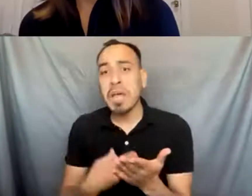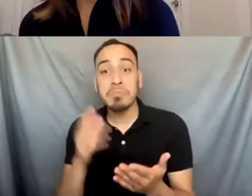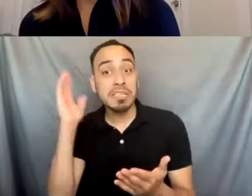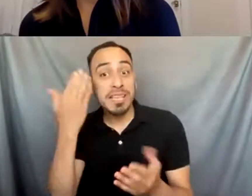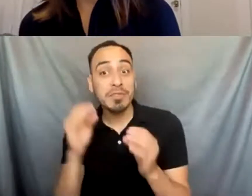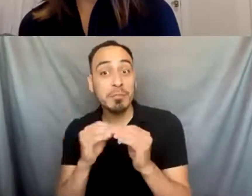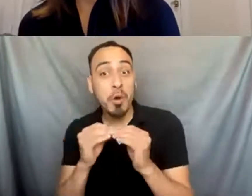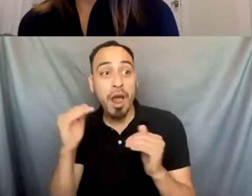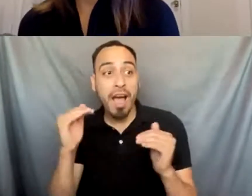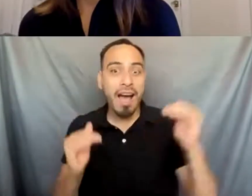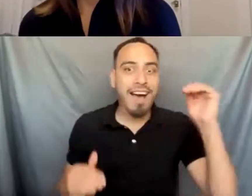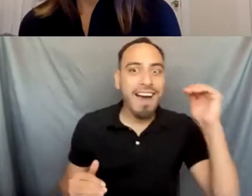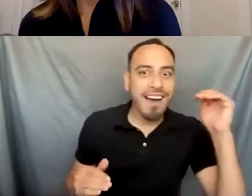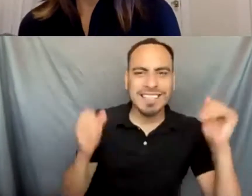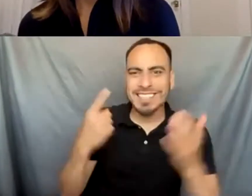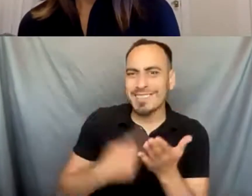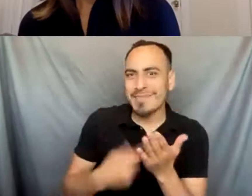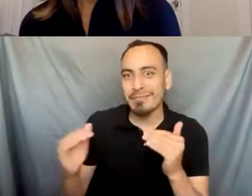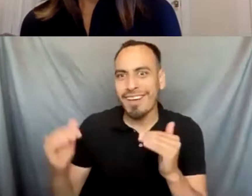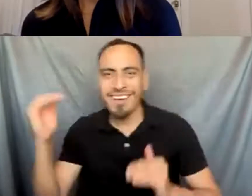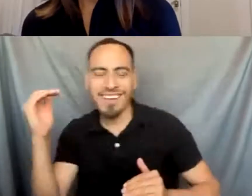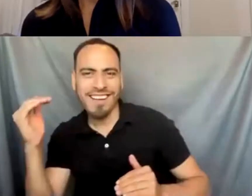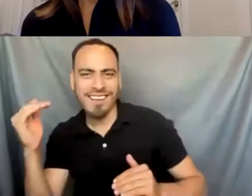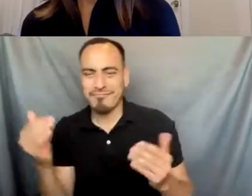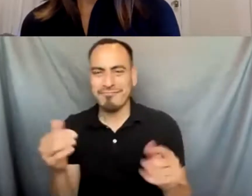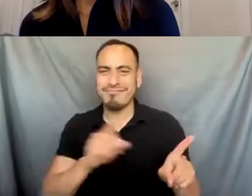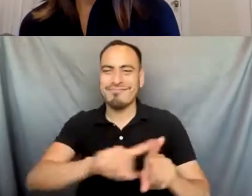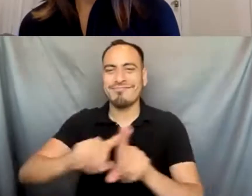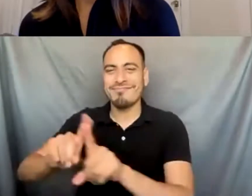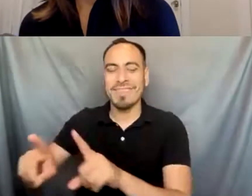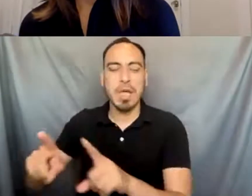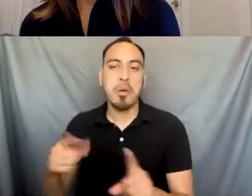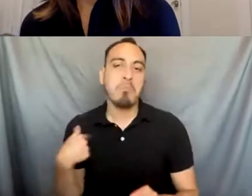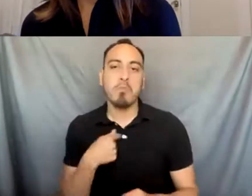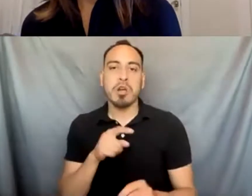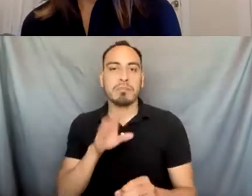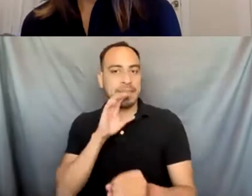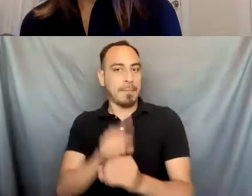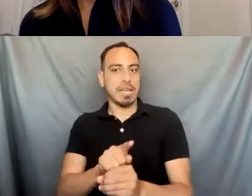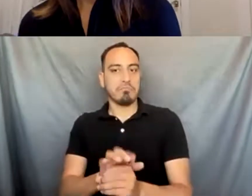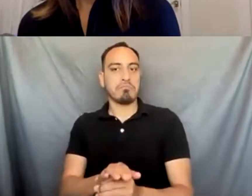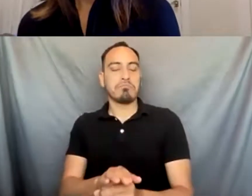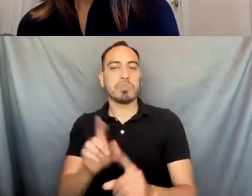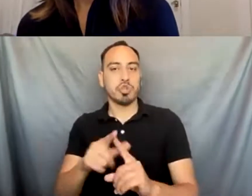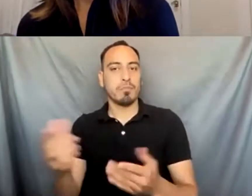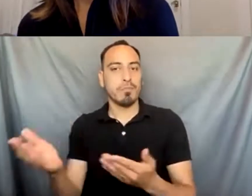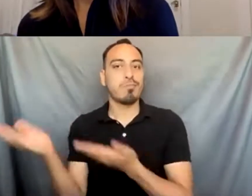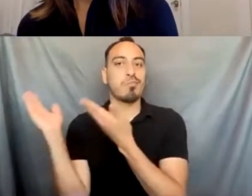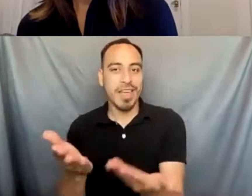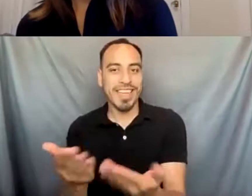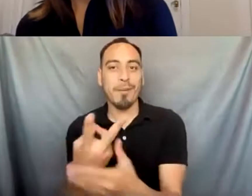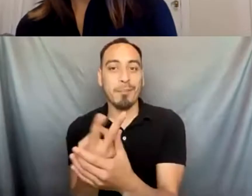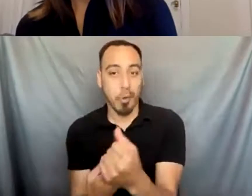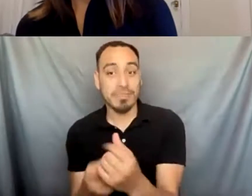little more than half Pfizer, and it changes. But we're committed to taking them both out to make sure people